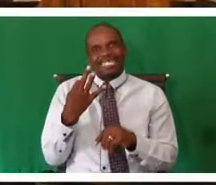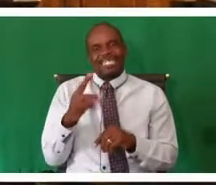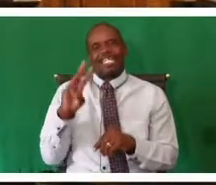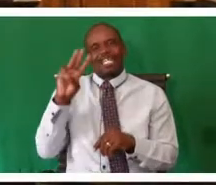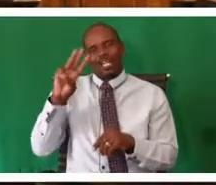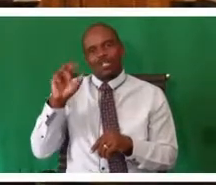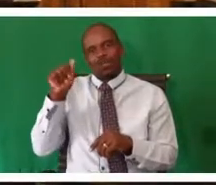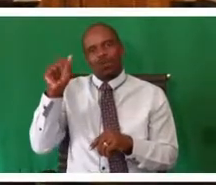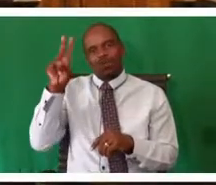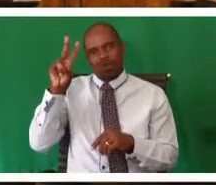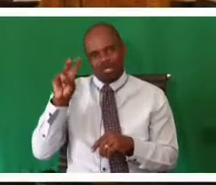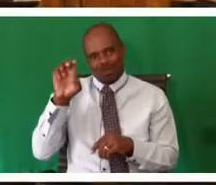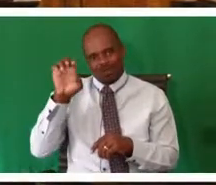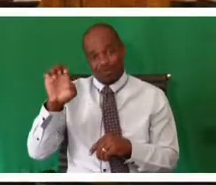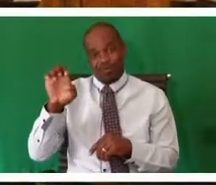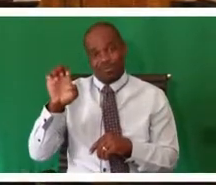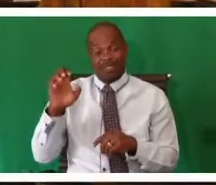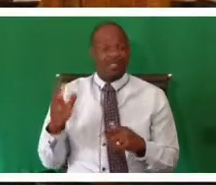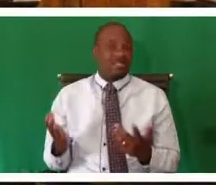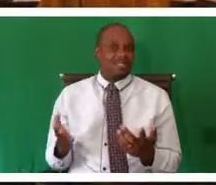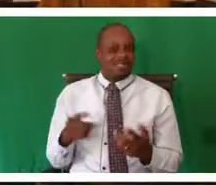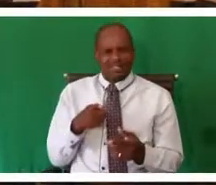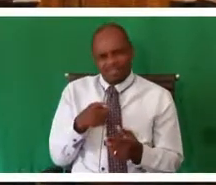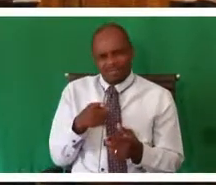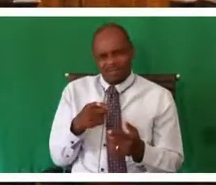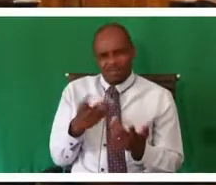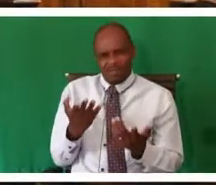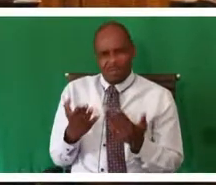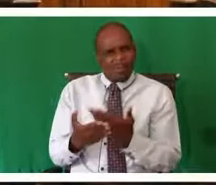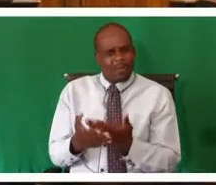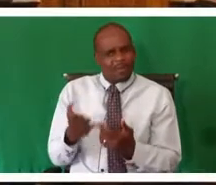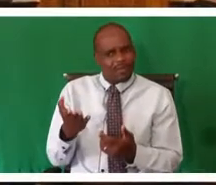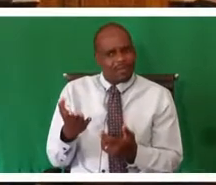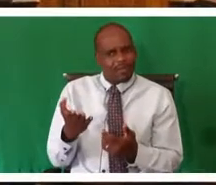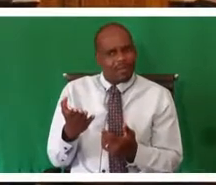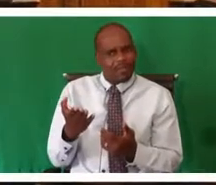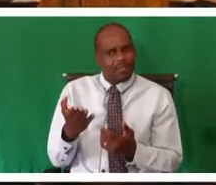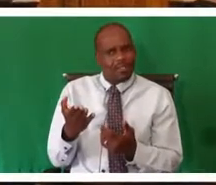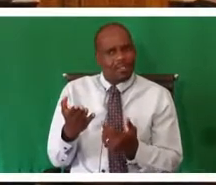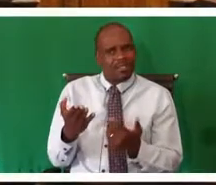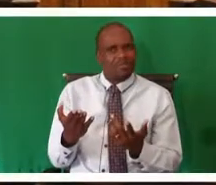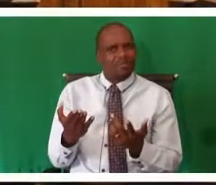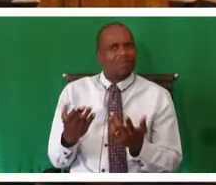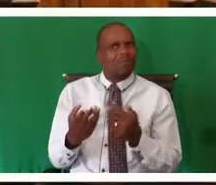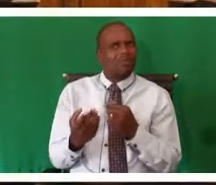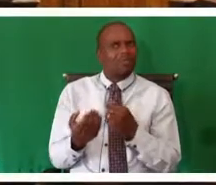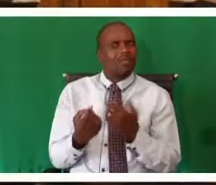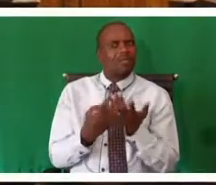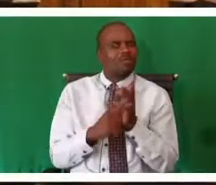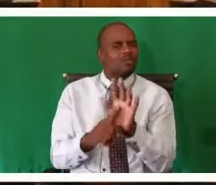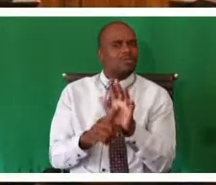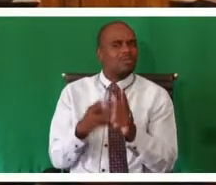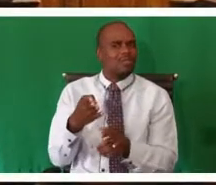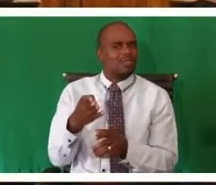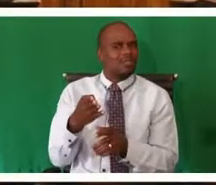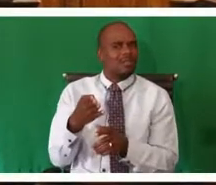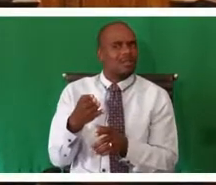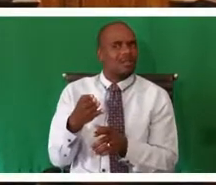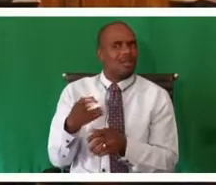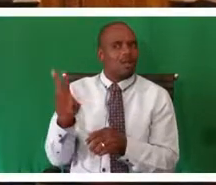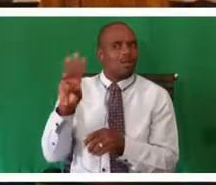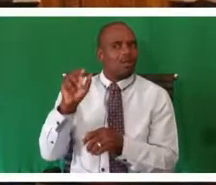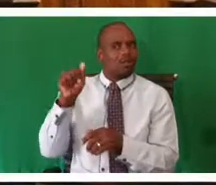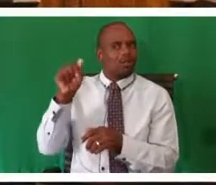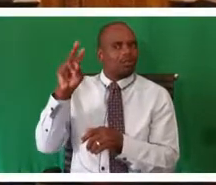of a third wave. I just want to know if you have got any contingency measures to really ensure that these roads will be